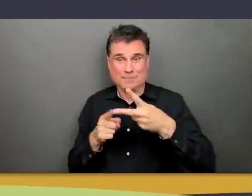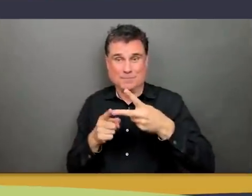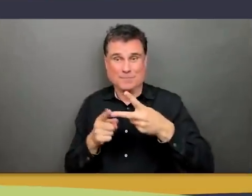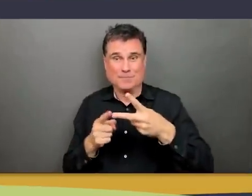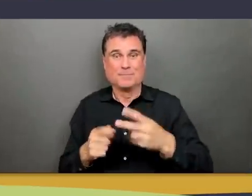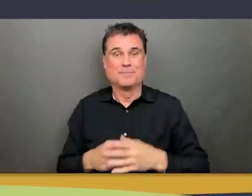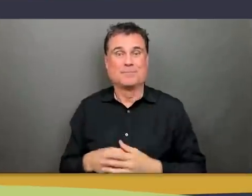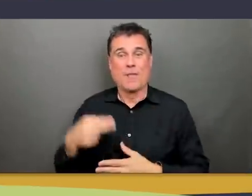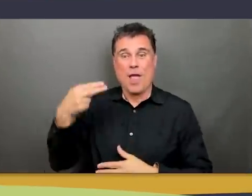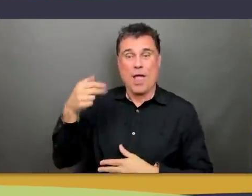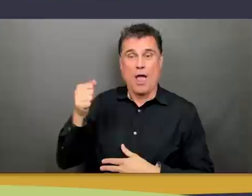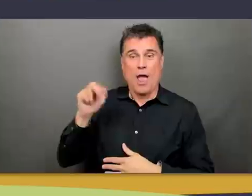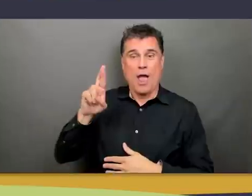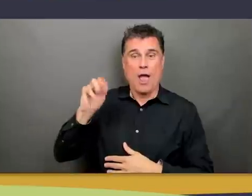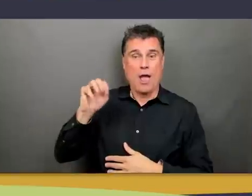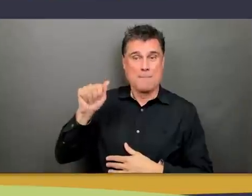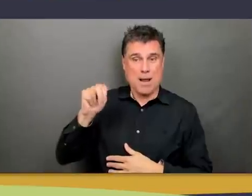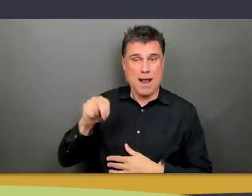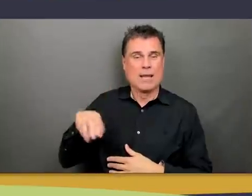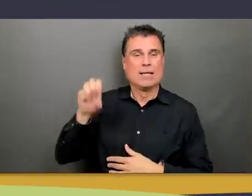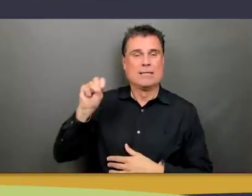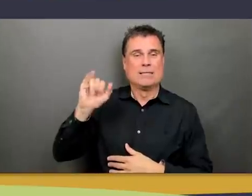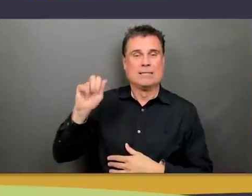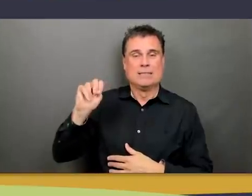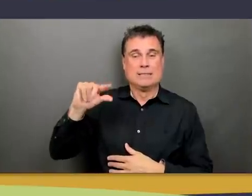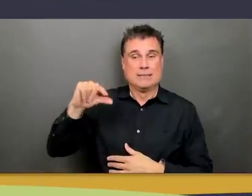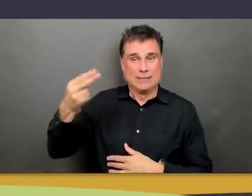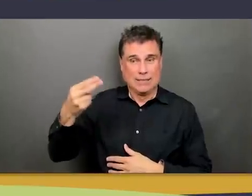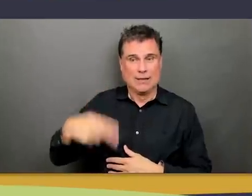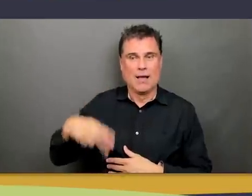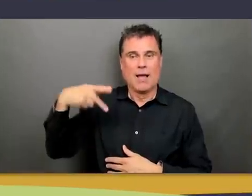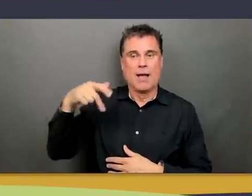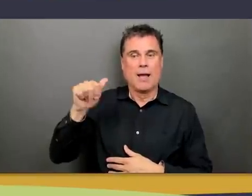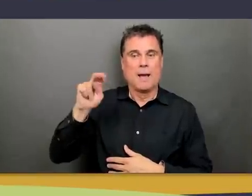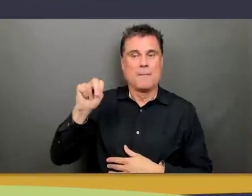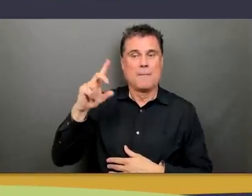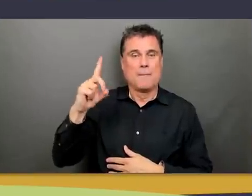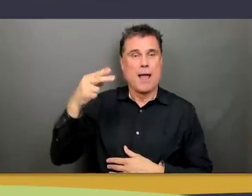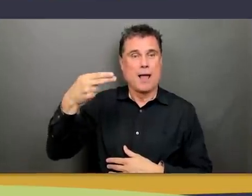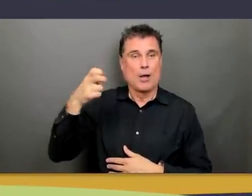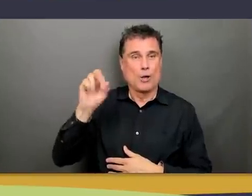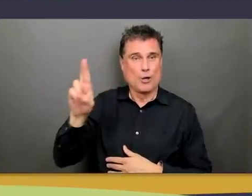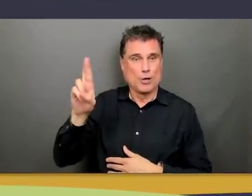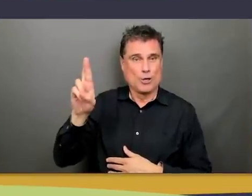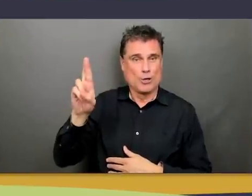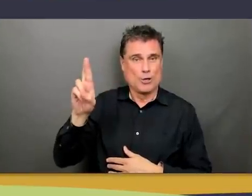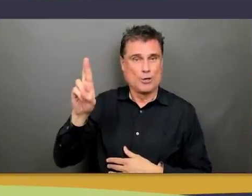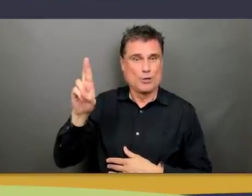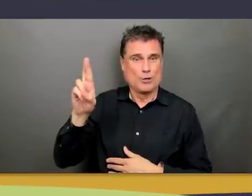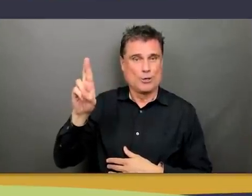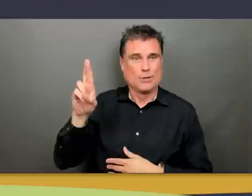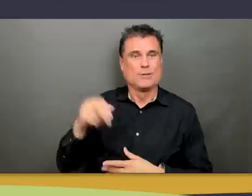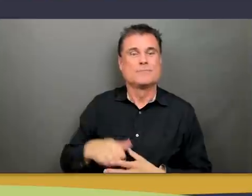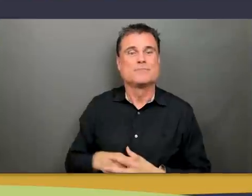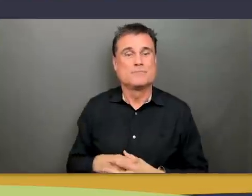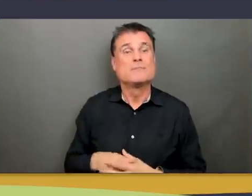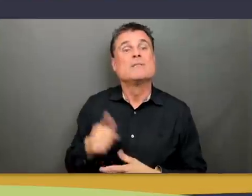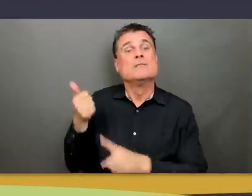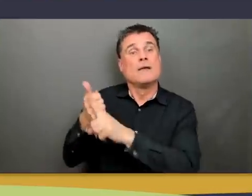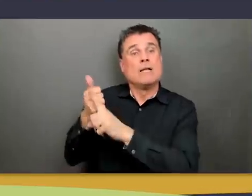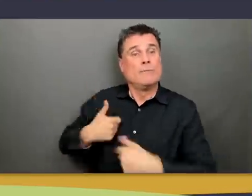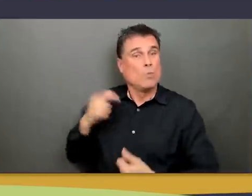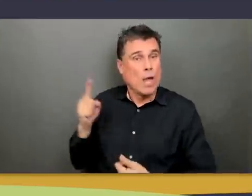for using his position on several boards and as co-founder of two nonprofit organizations to bring together